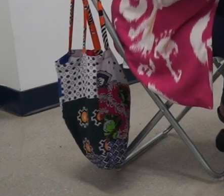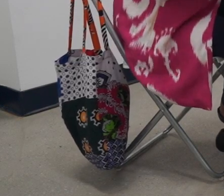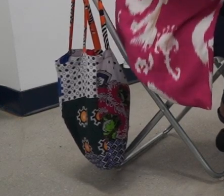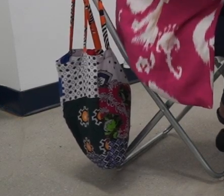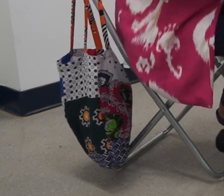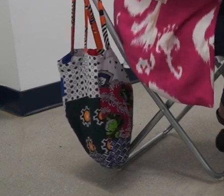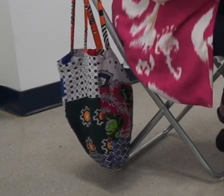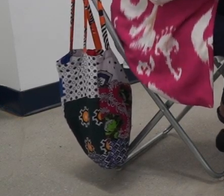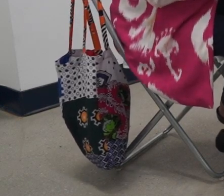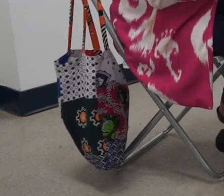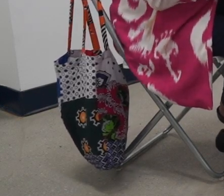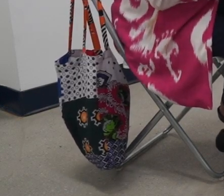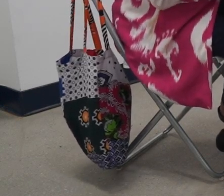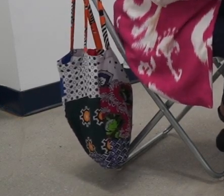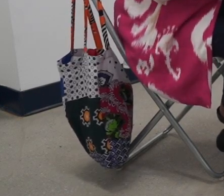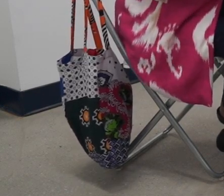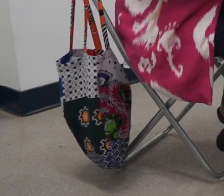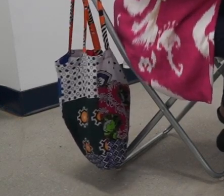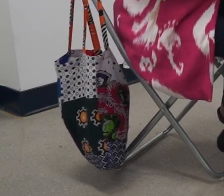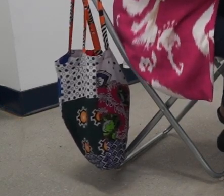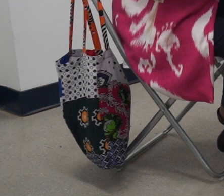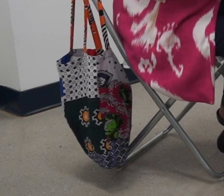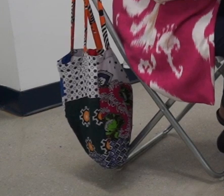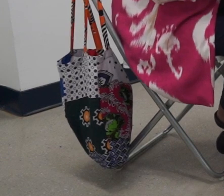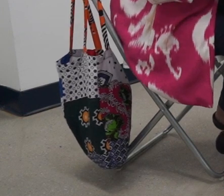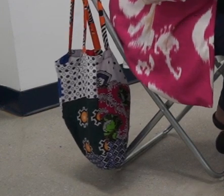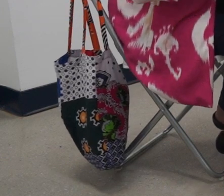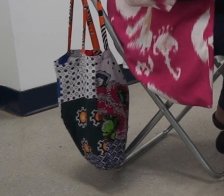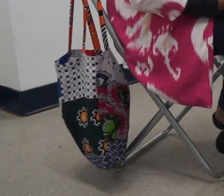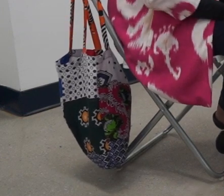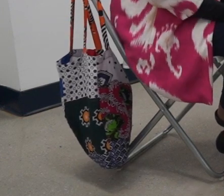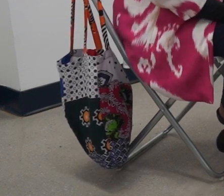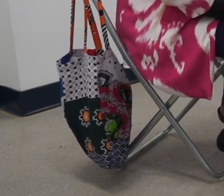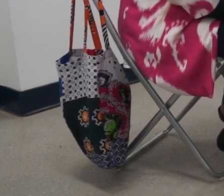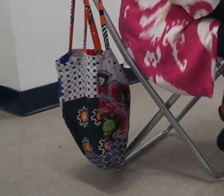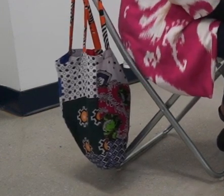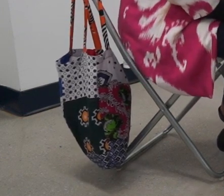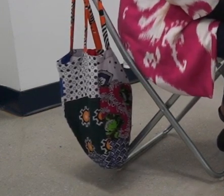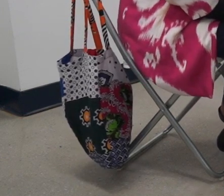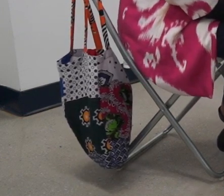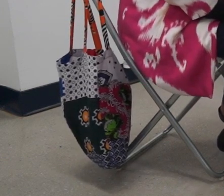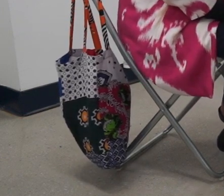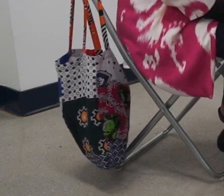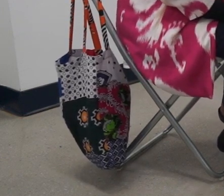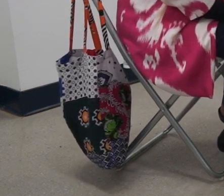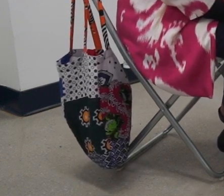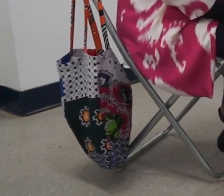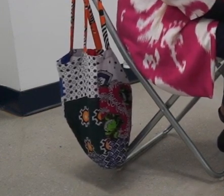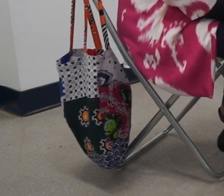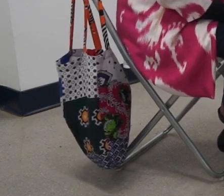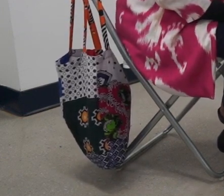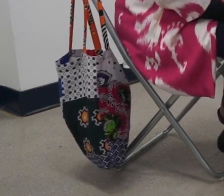which I want to tend to do most of the time. Yeah. That's really great too, because it allows you to stay within the same